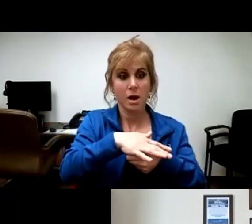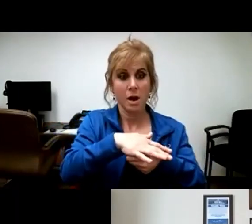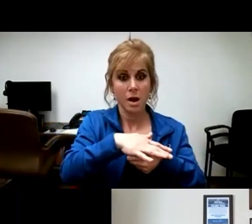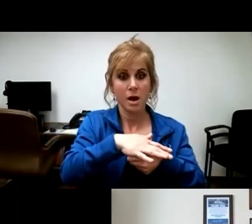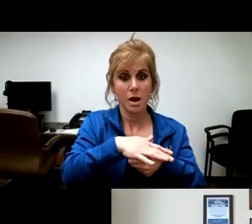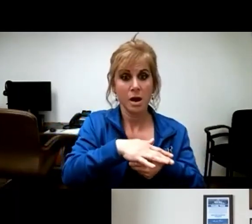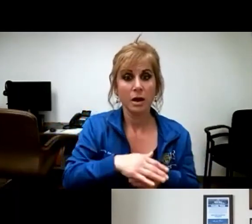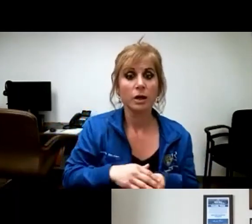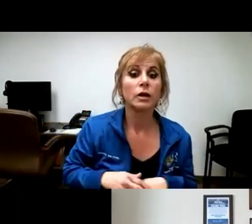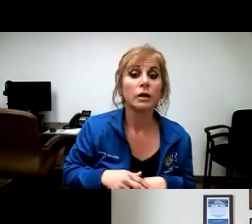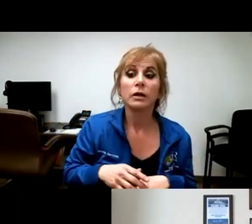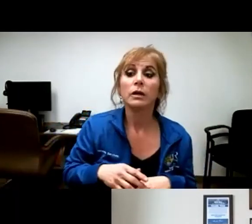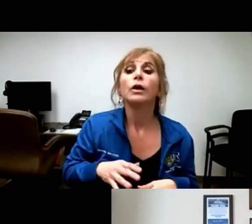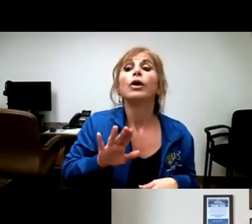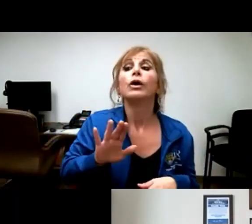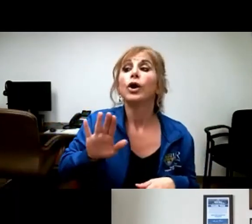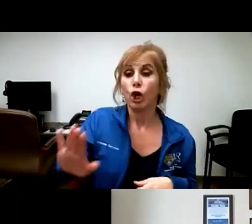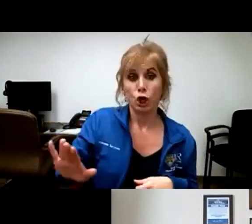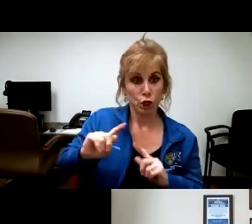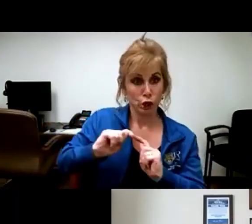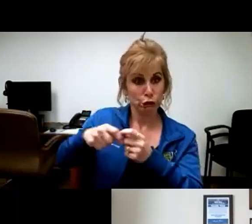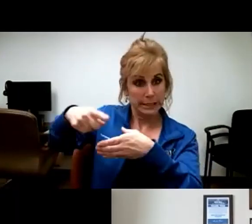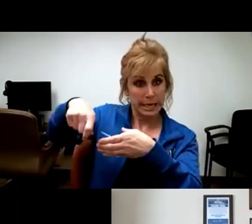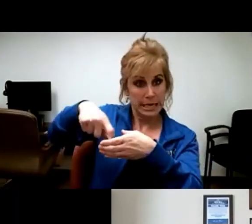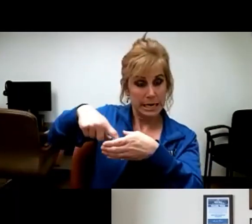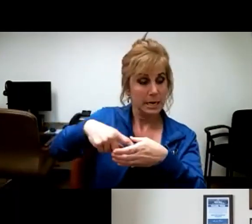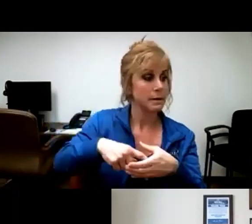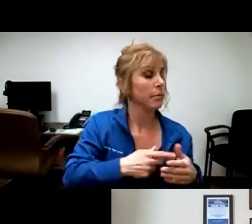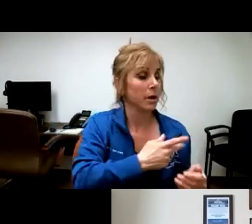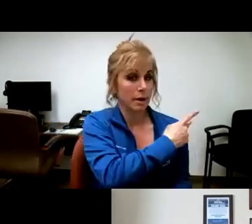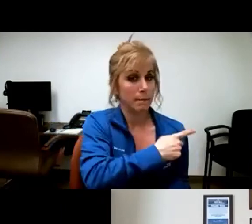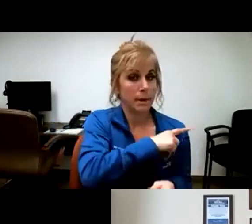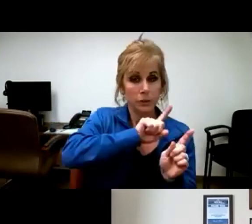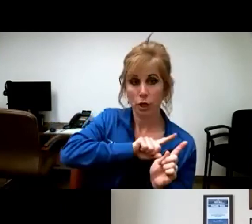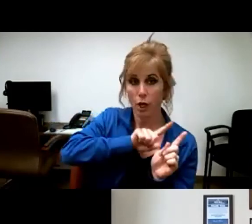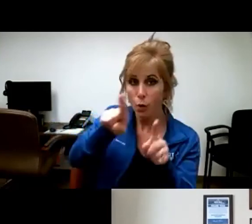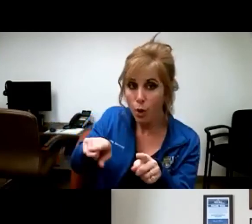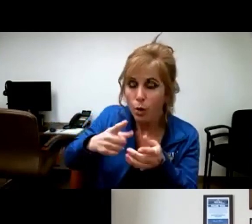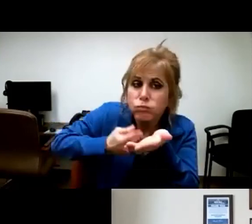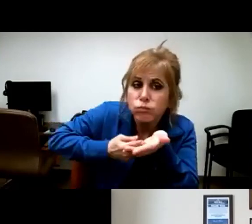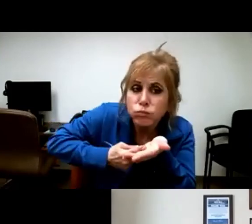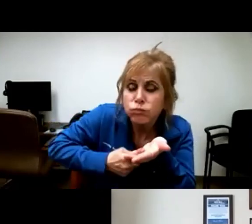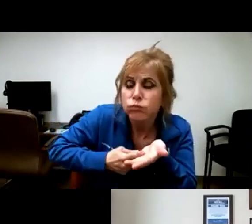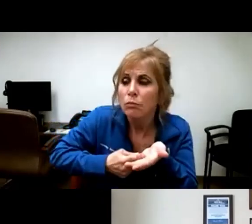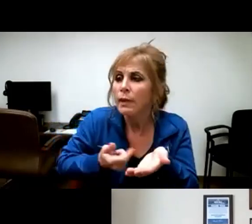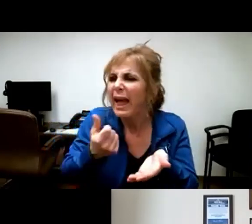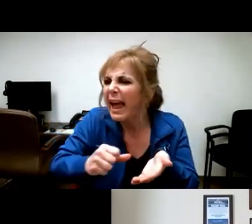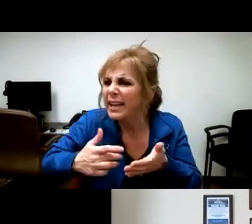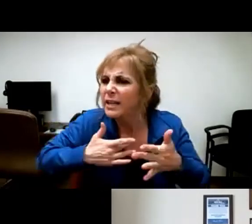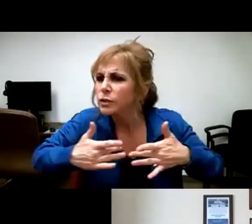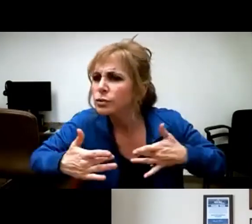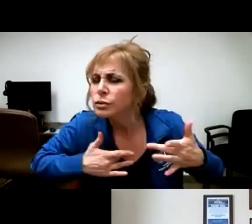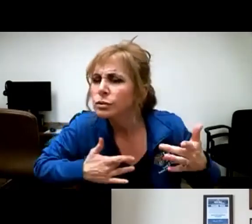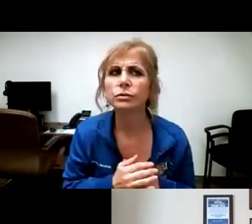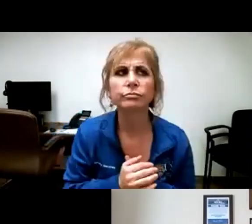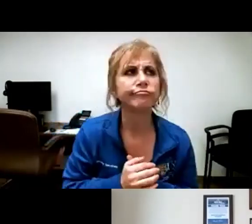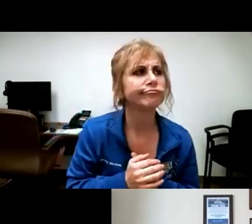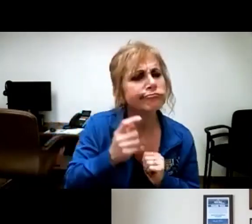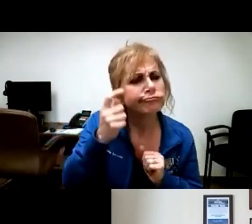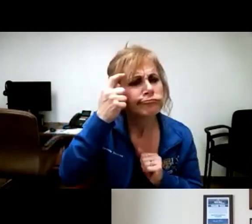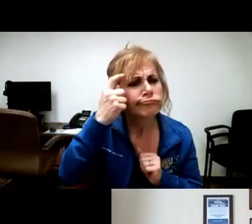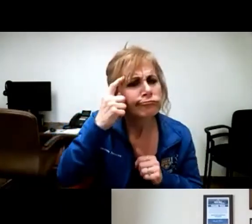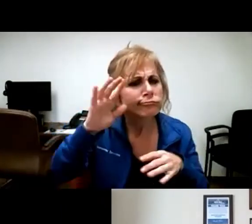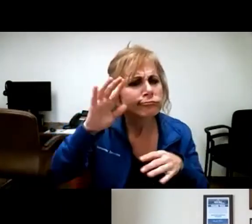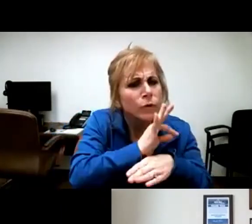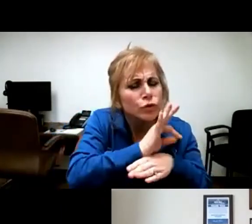her team. They assess their age-related concerns, things like cognitive functioning, falls, nutrition